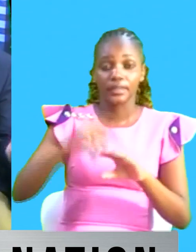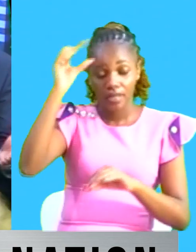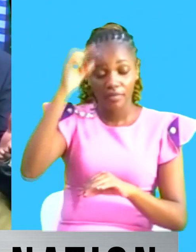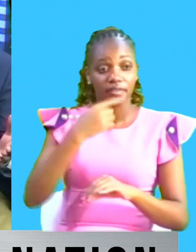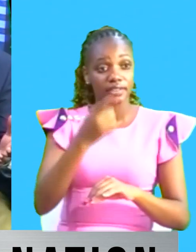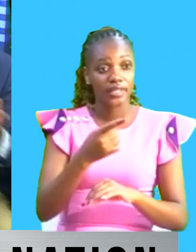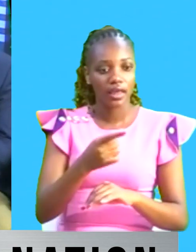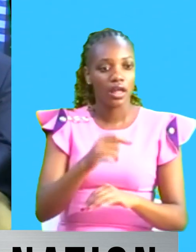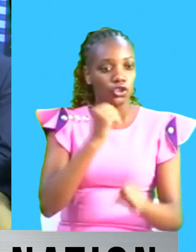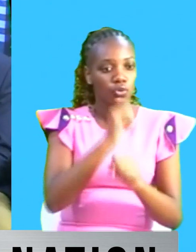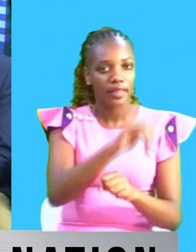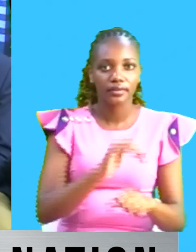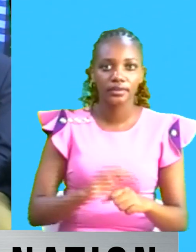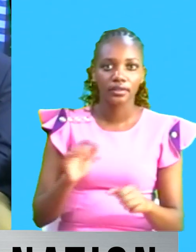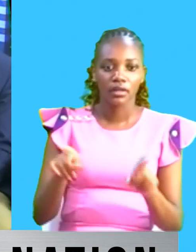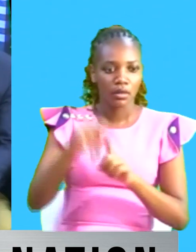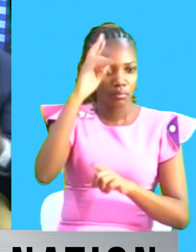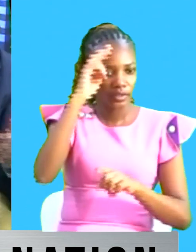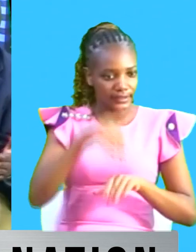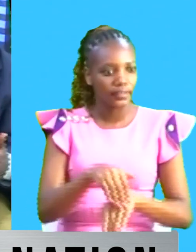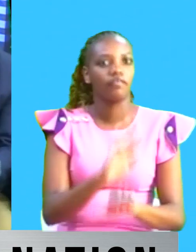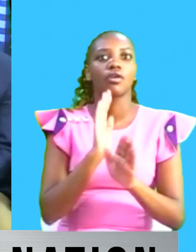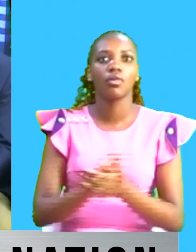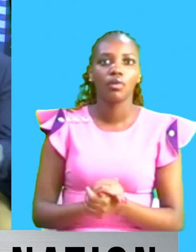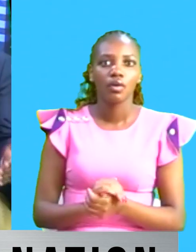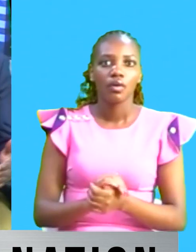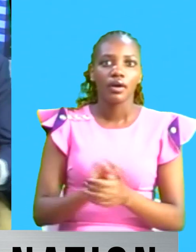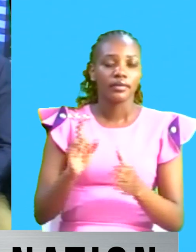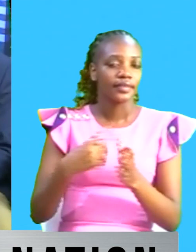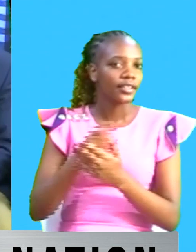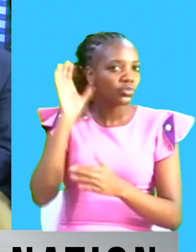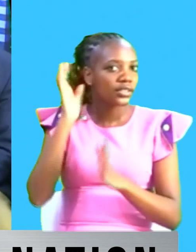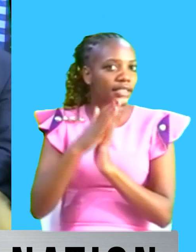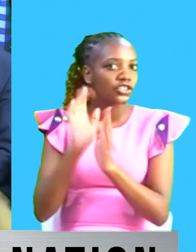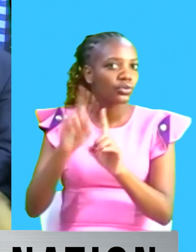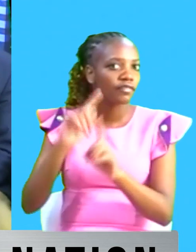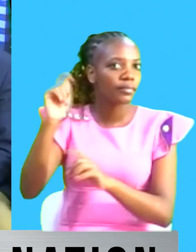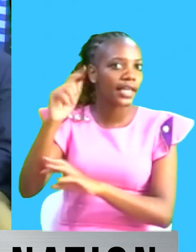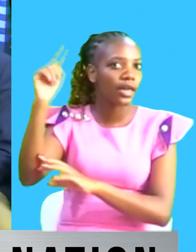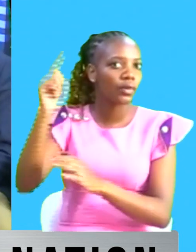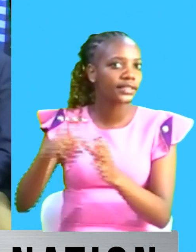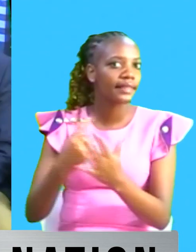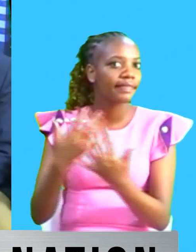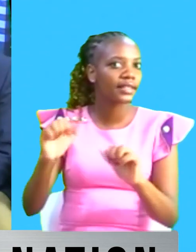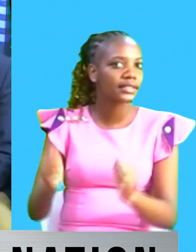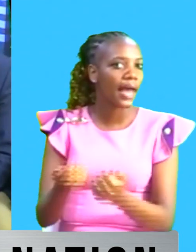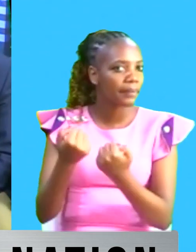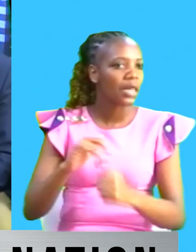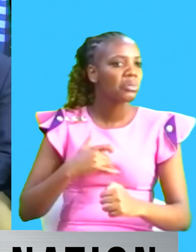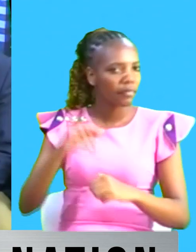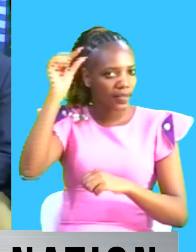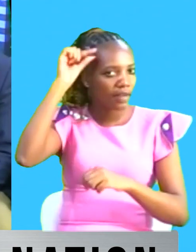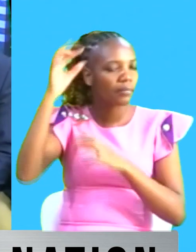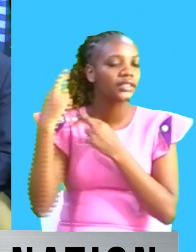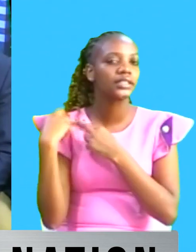hear rhetoric coming from the Kenya Kwanza side, which is government, and then things happen. It's really not